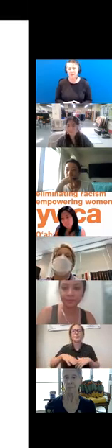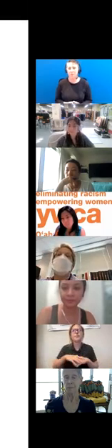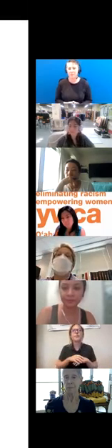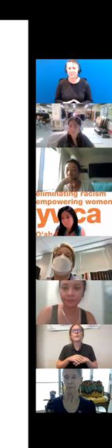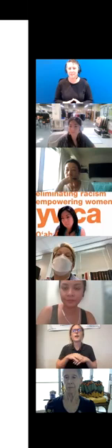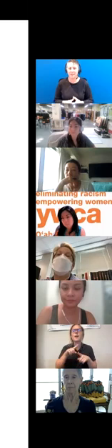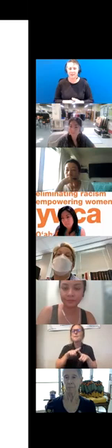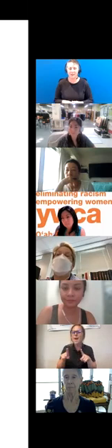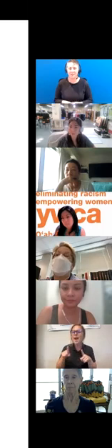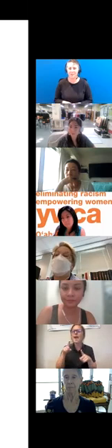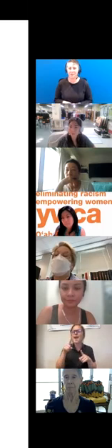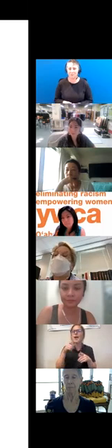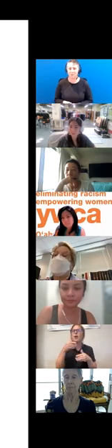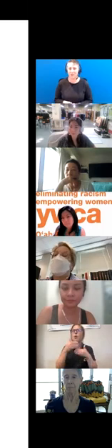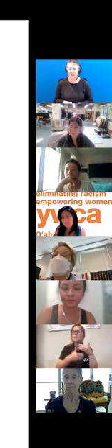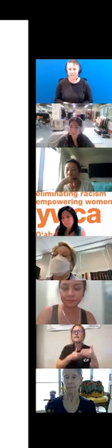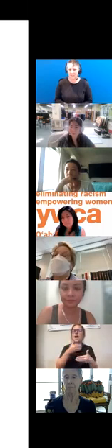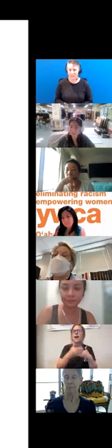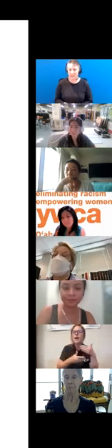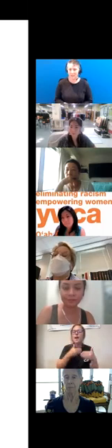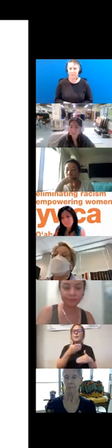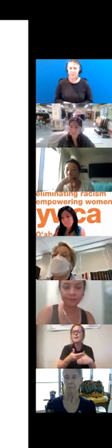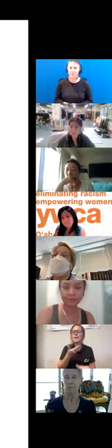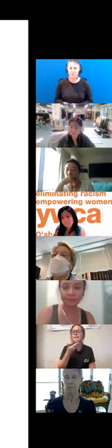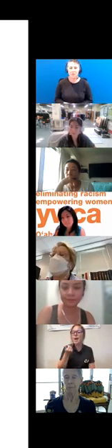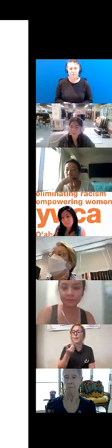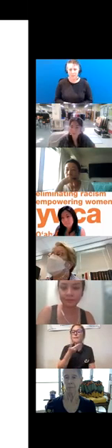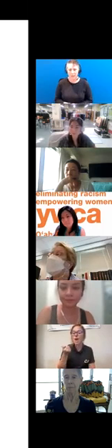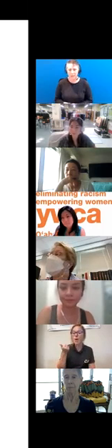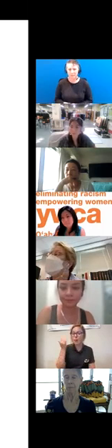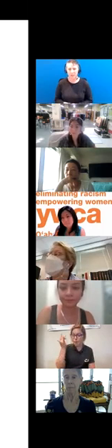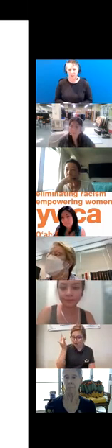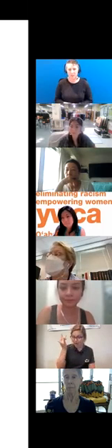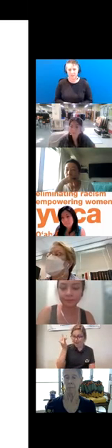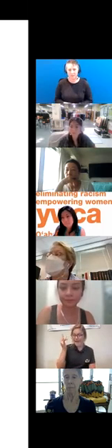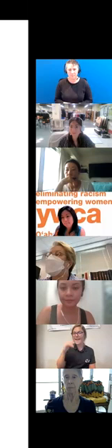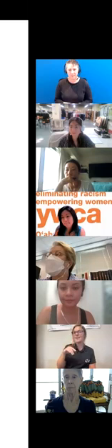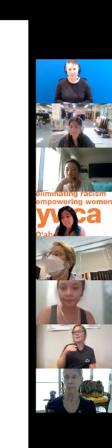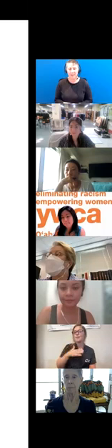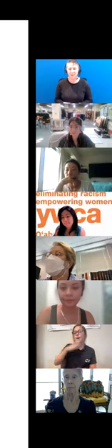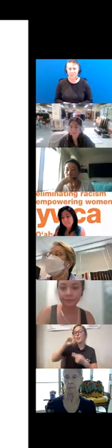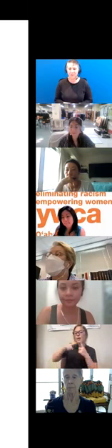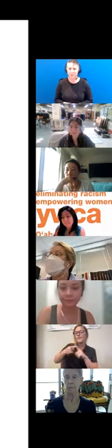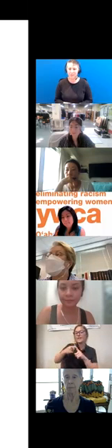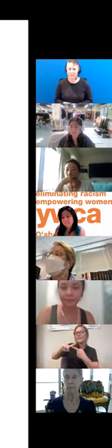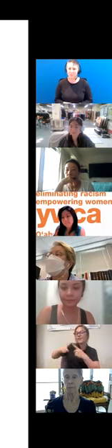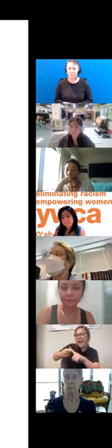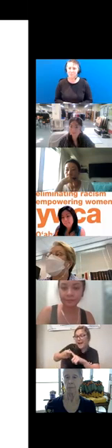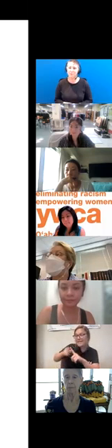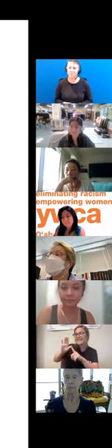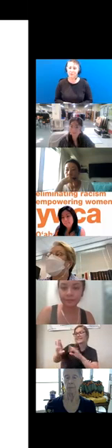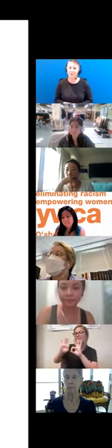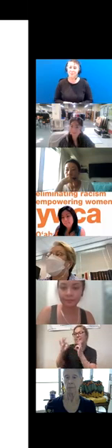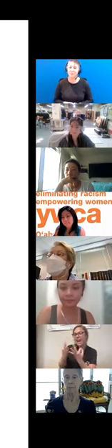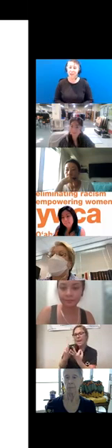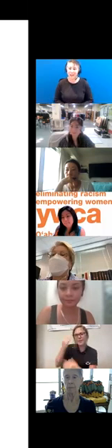what made it worse is then I just got more and more anxious about it. Then over time, it got better and better. And one of those reasons was